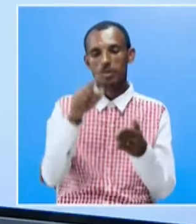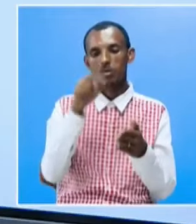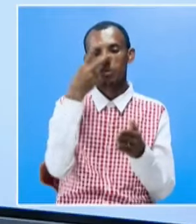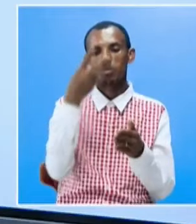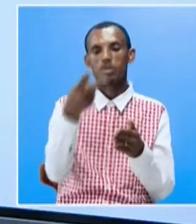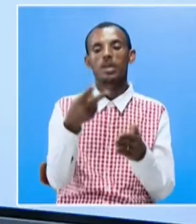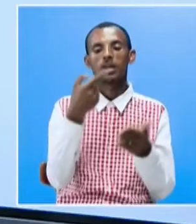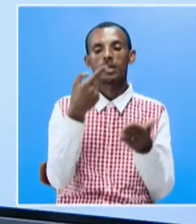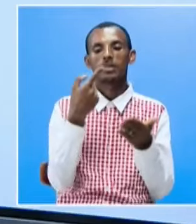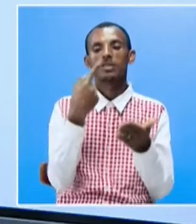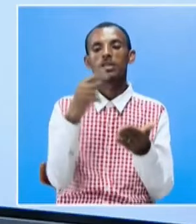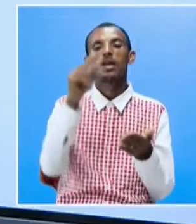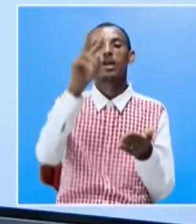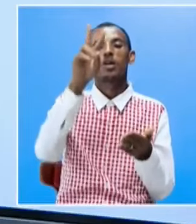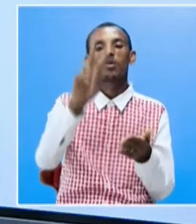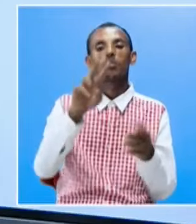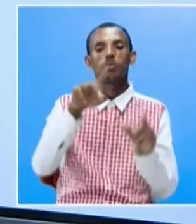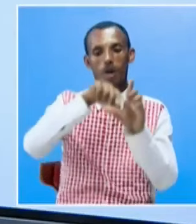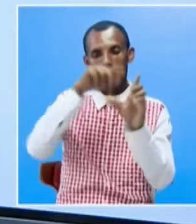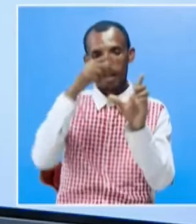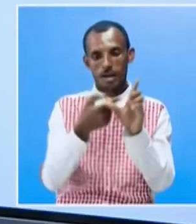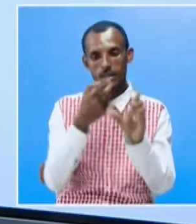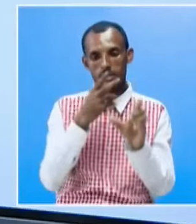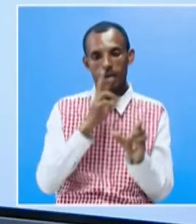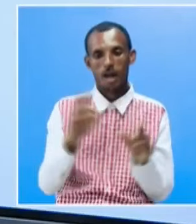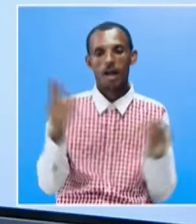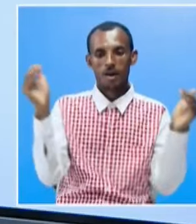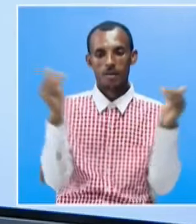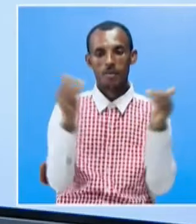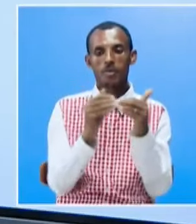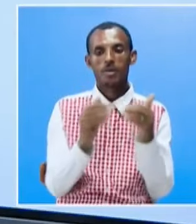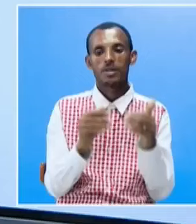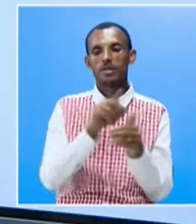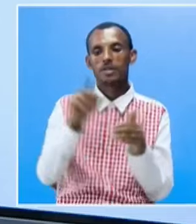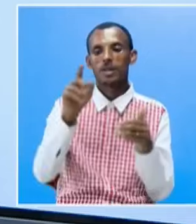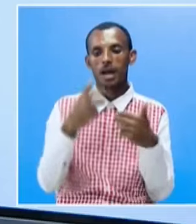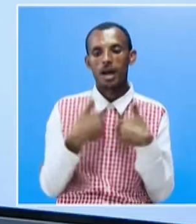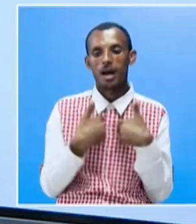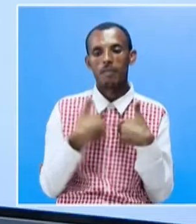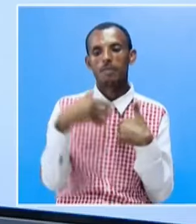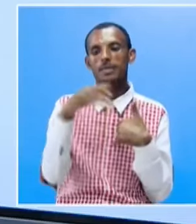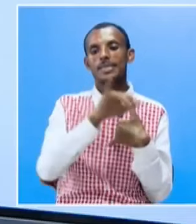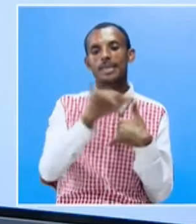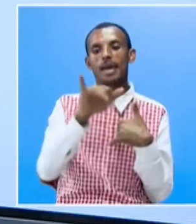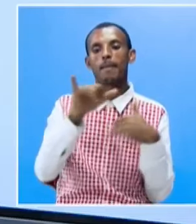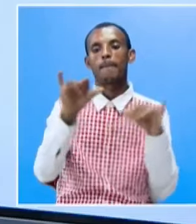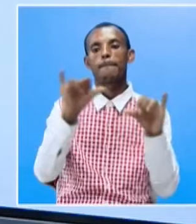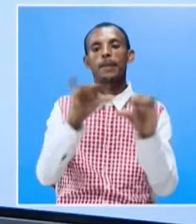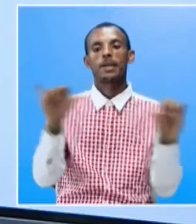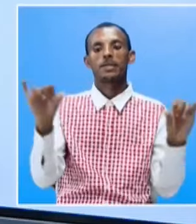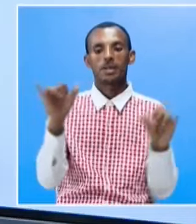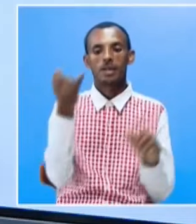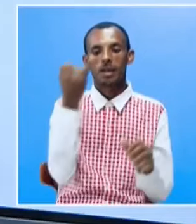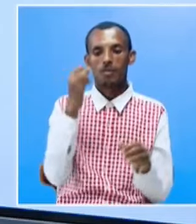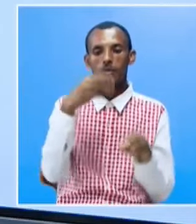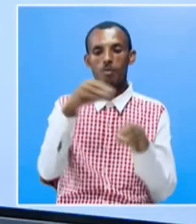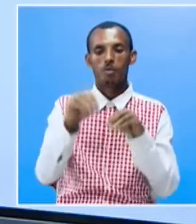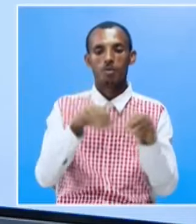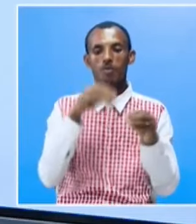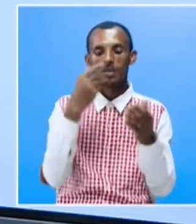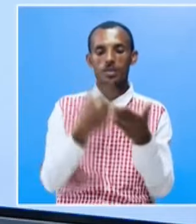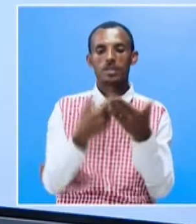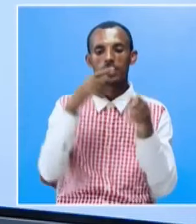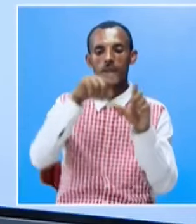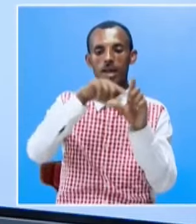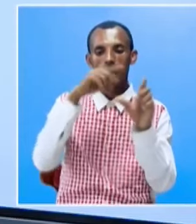the two angles are congruent. They have the same measure. So if you move this angle on